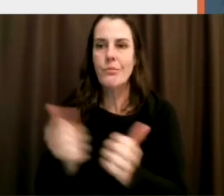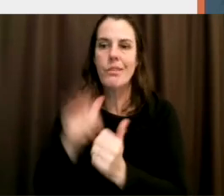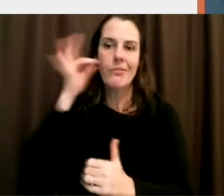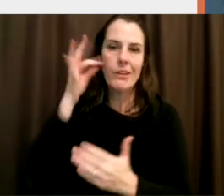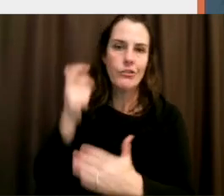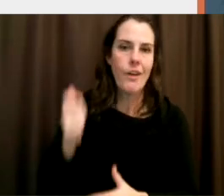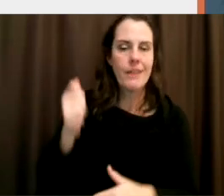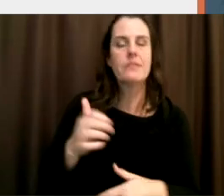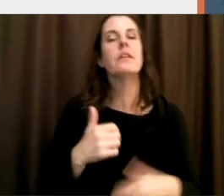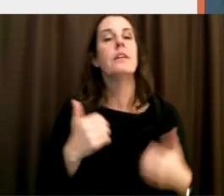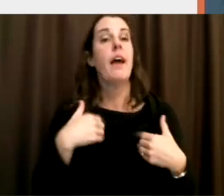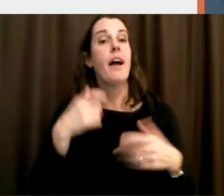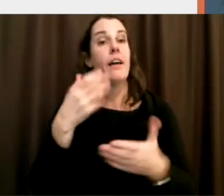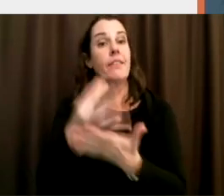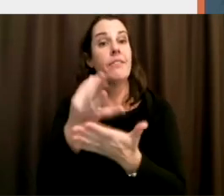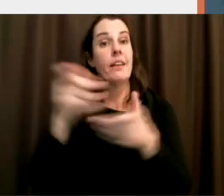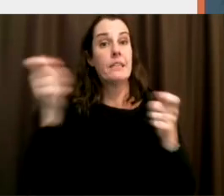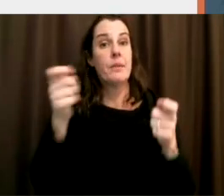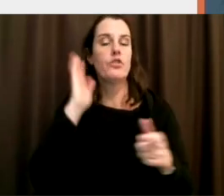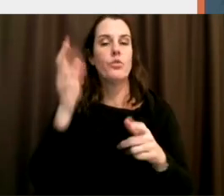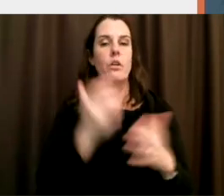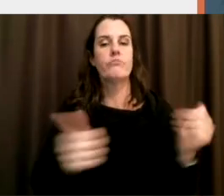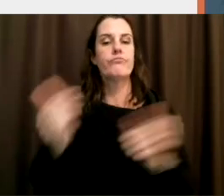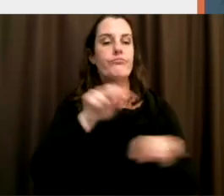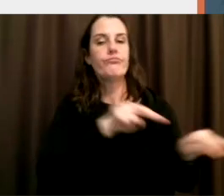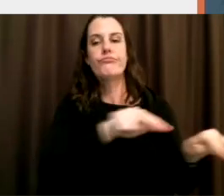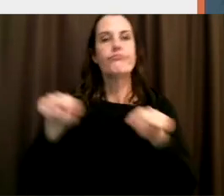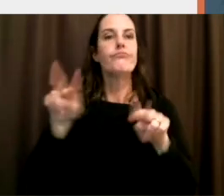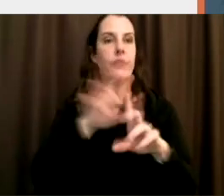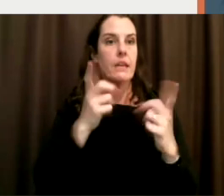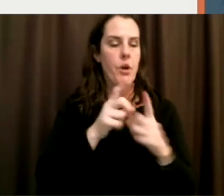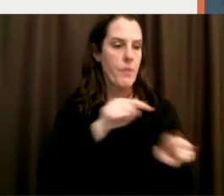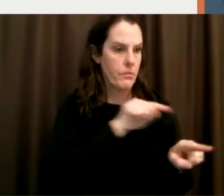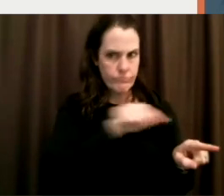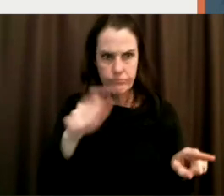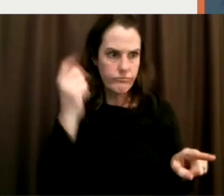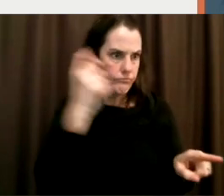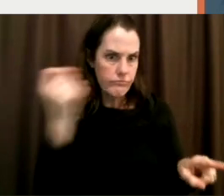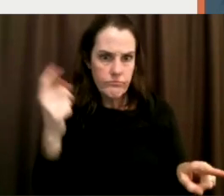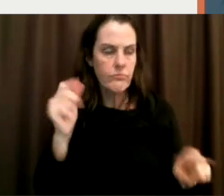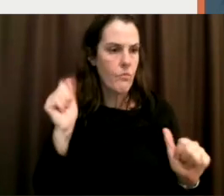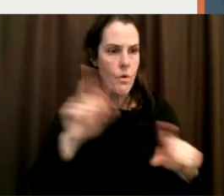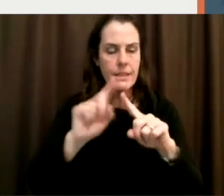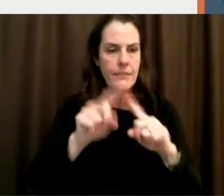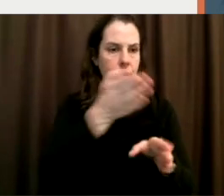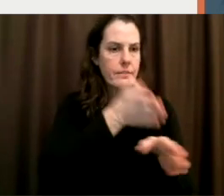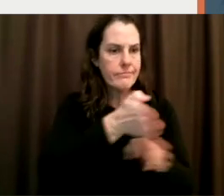finance manager, right, who's kind of going to oversee the department, make sure that they understand every step of